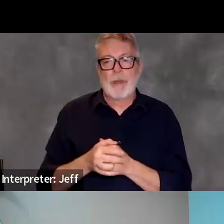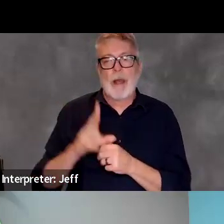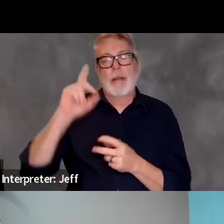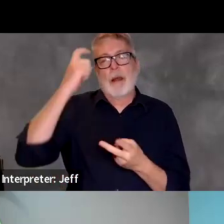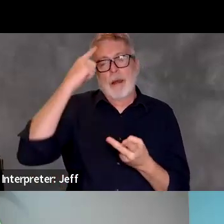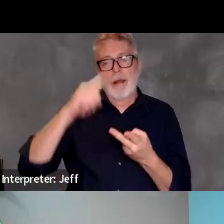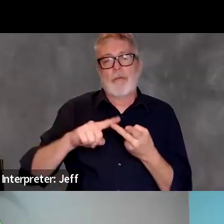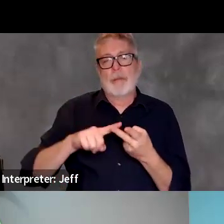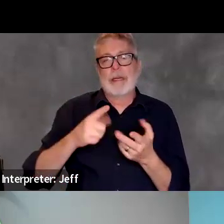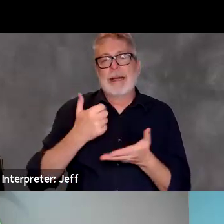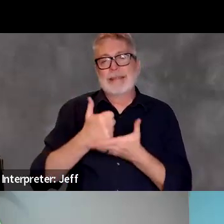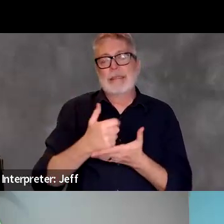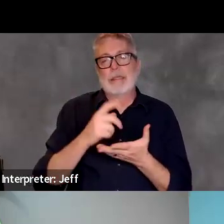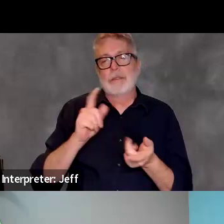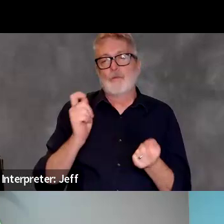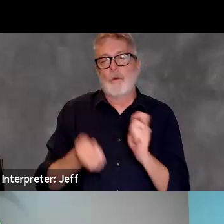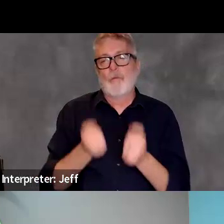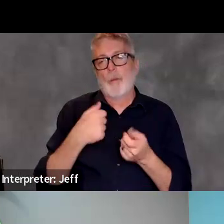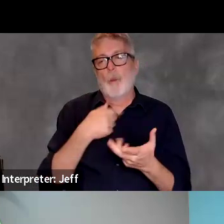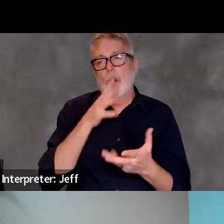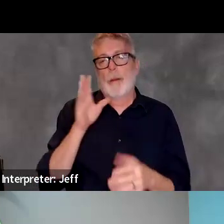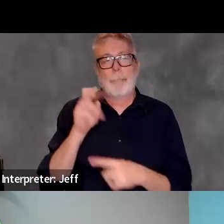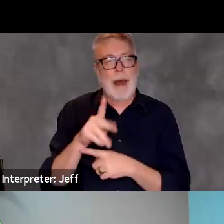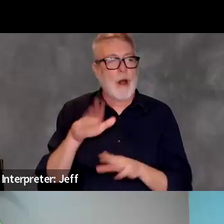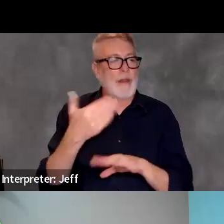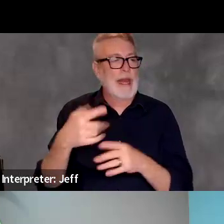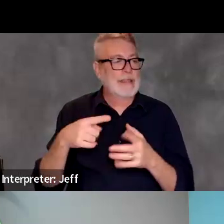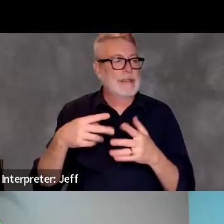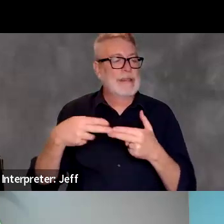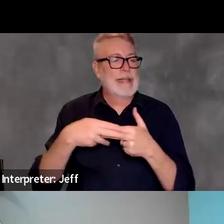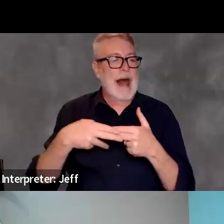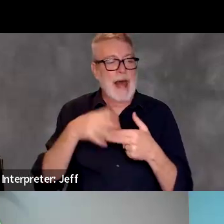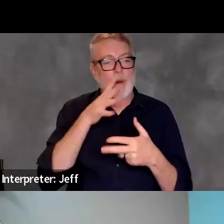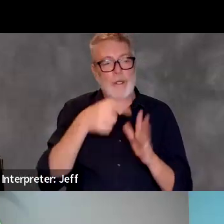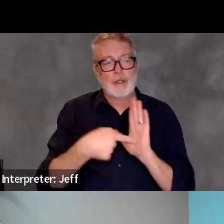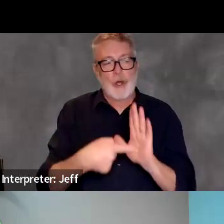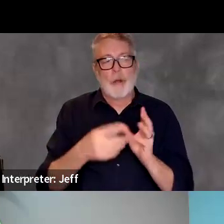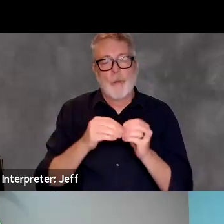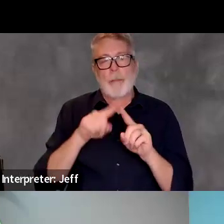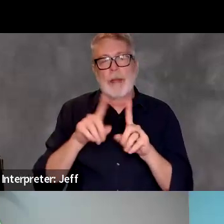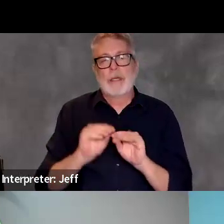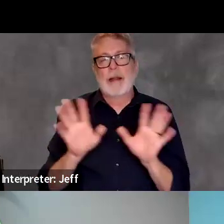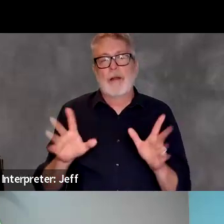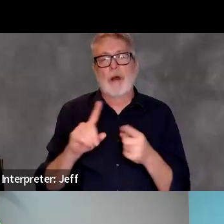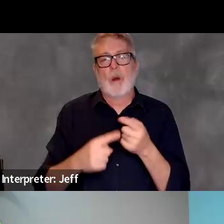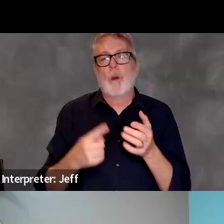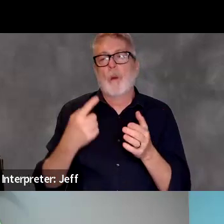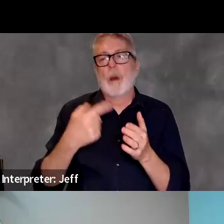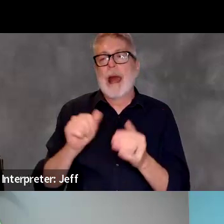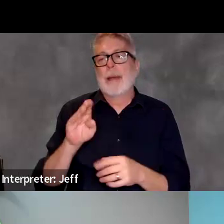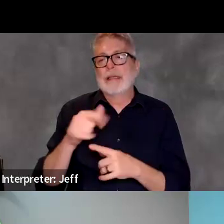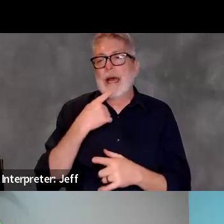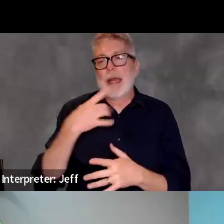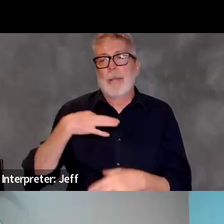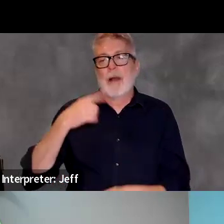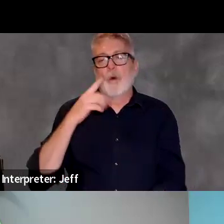assistance reform, we're going to come back to that on the next slide. But just to clarify what Amy was saying about applying for waivers, I don't